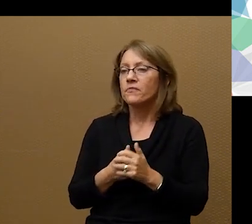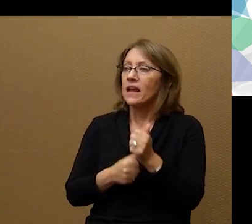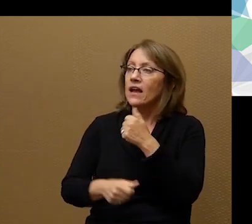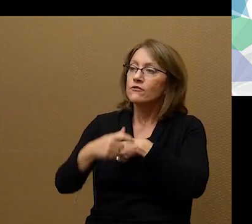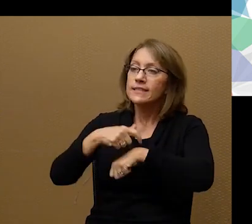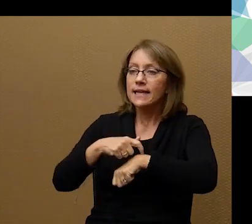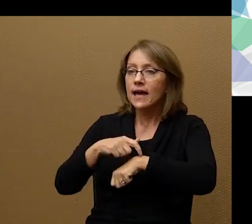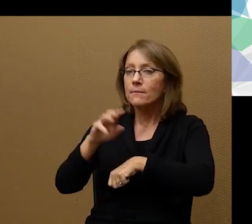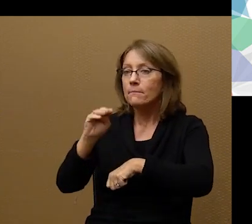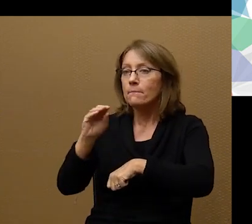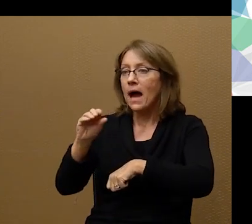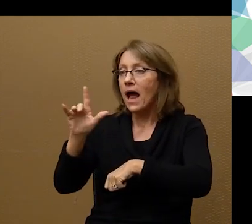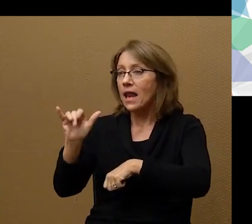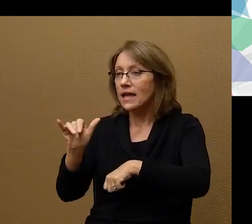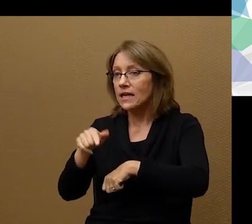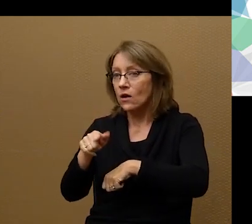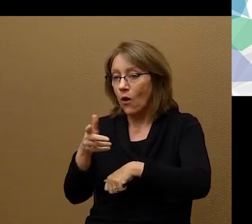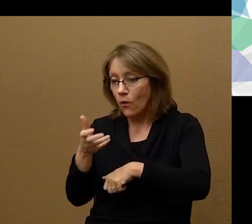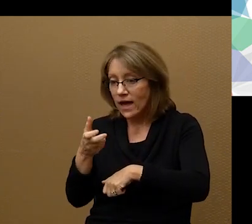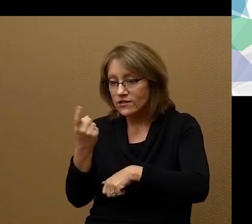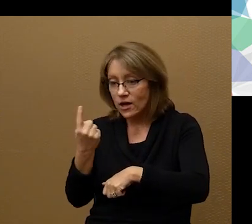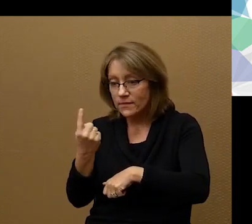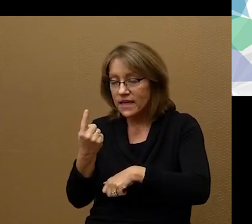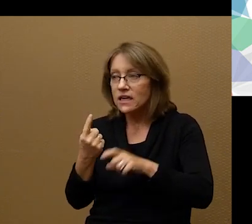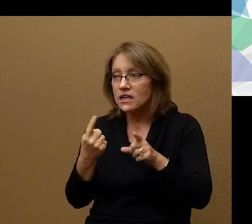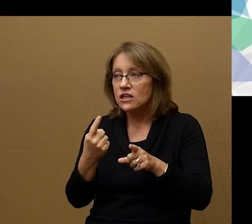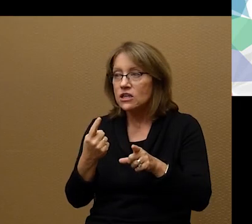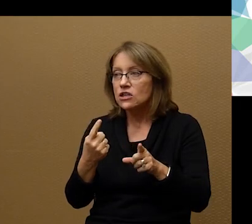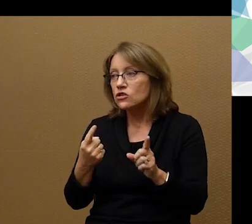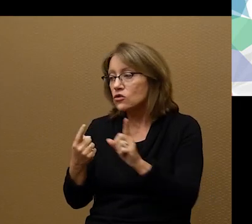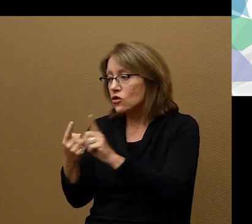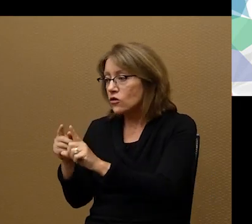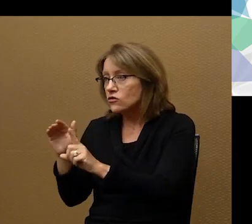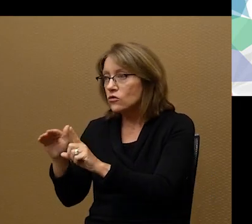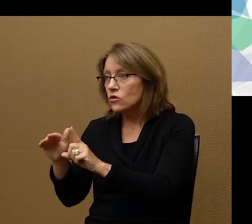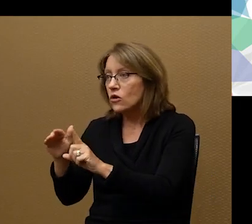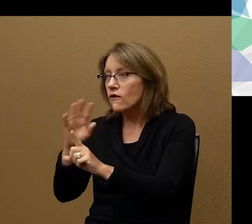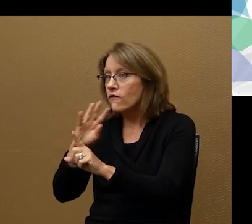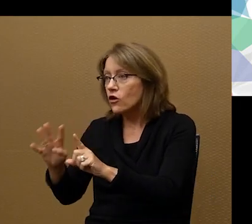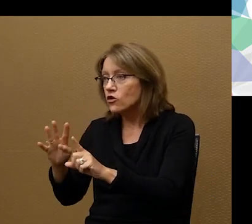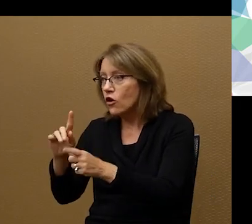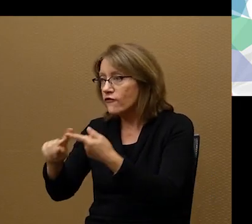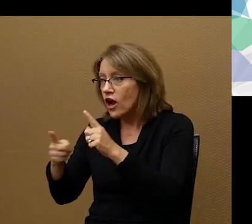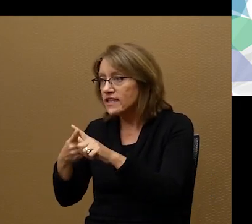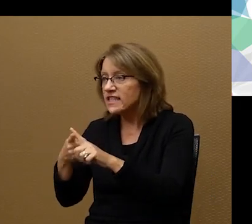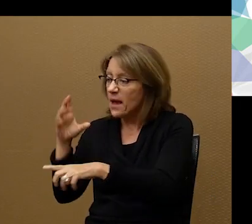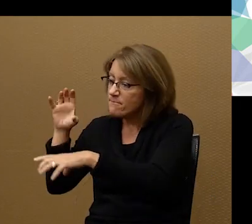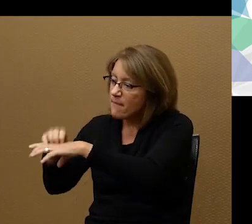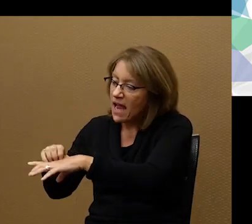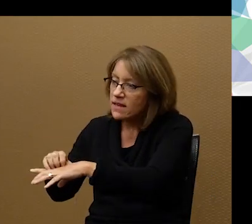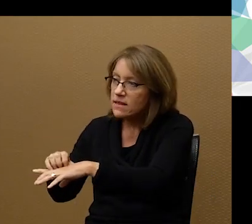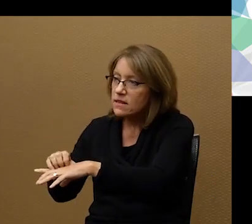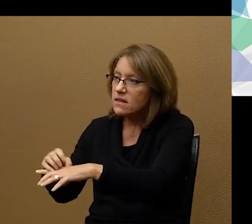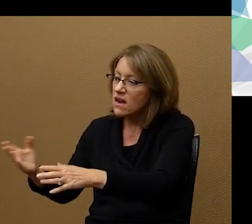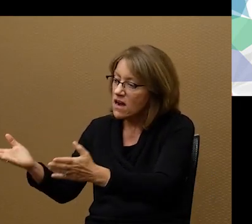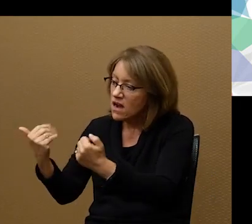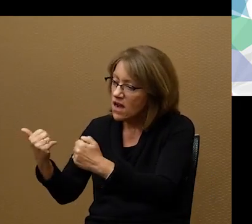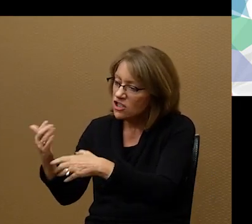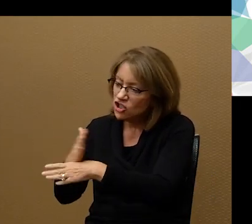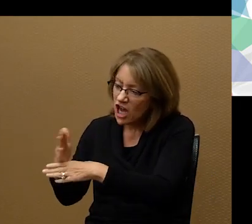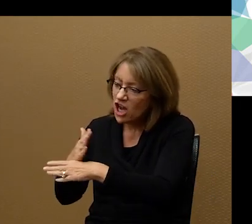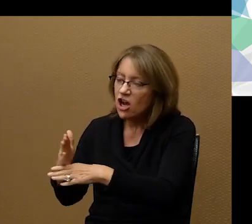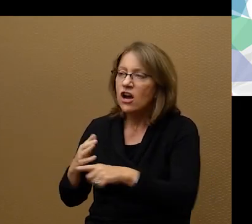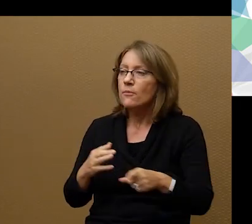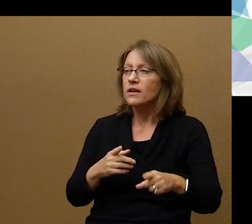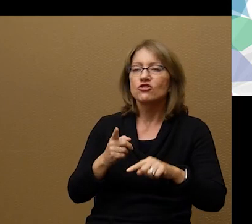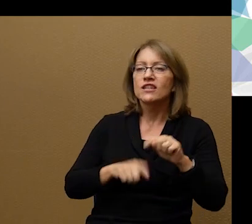Molly wants something, she goes over to her little 4-year-old friend and bites them. She wants them to share, but she doesn't have